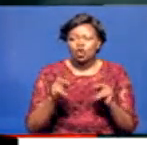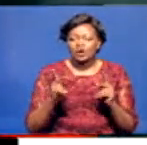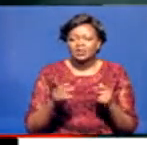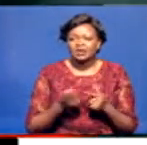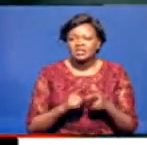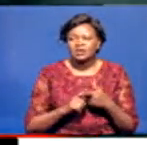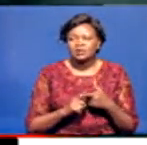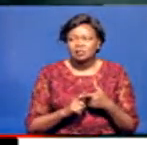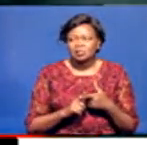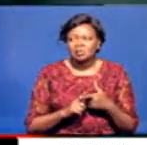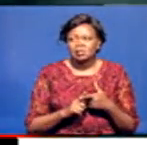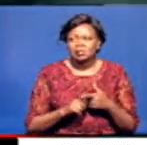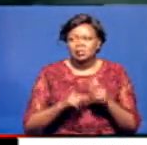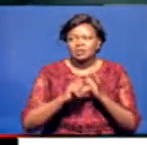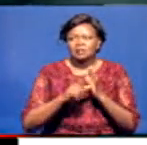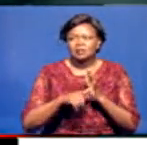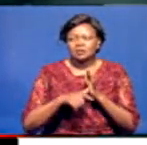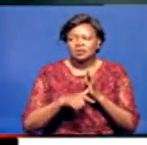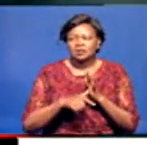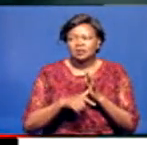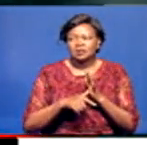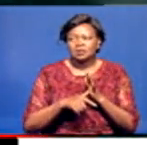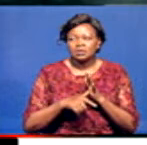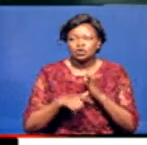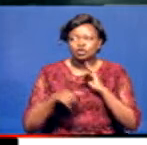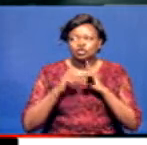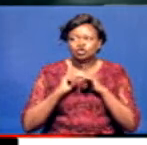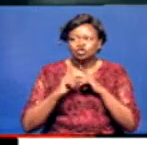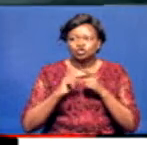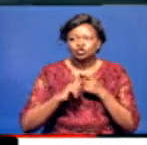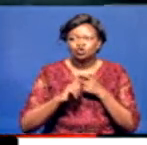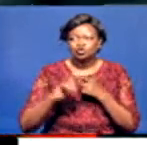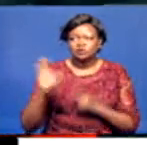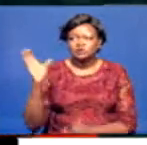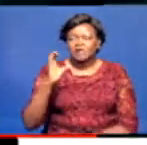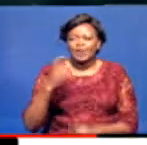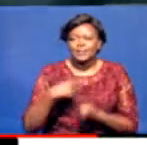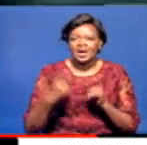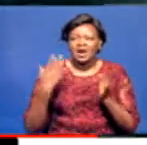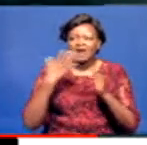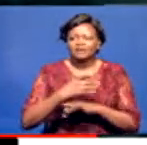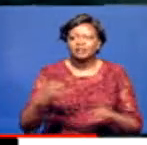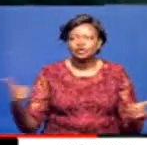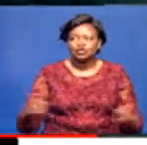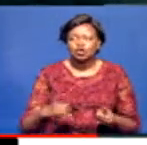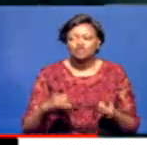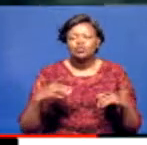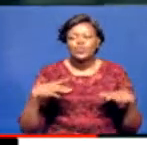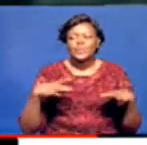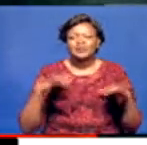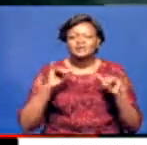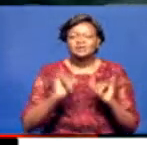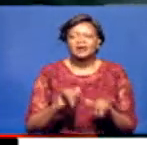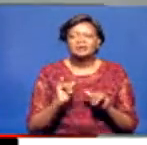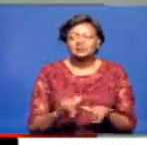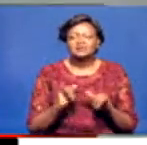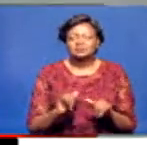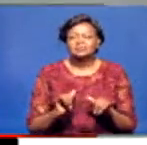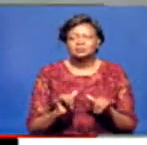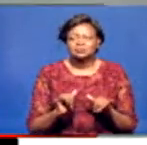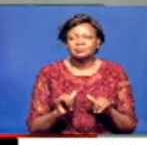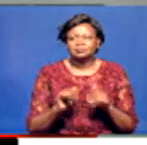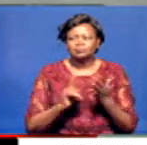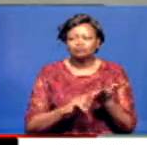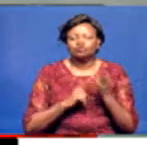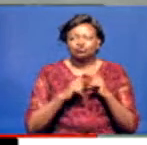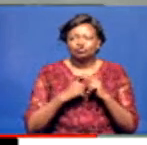up later. They are talking to the candidates, but after the break, do not go anywhere. After the break, the debate